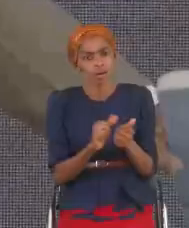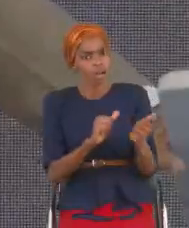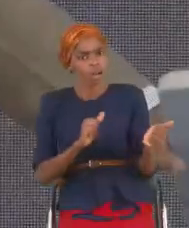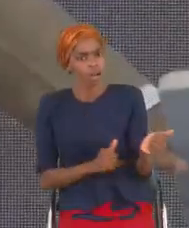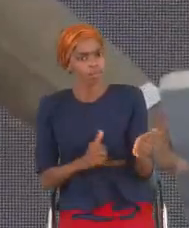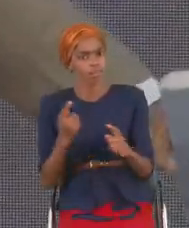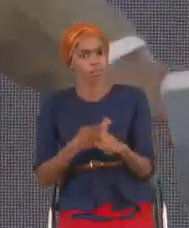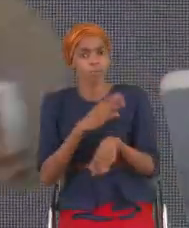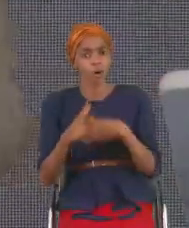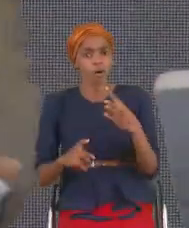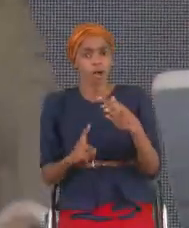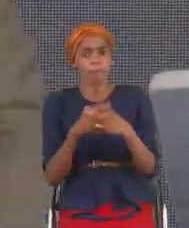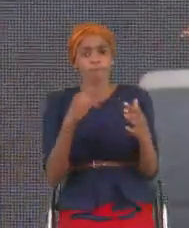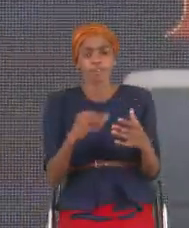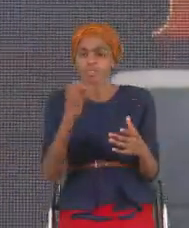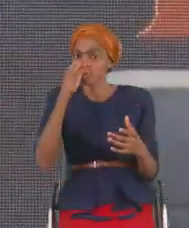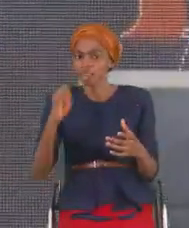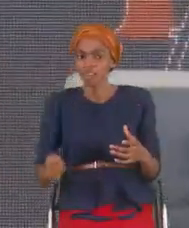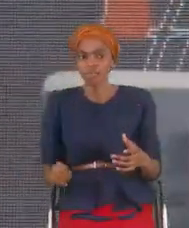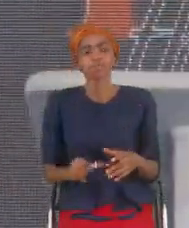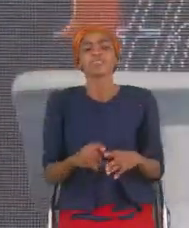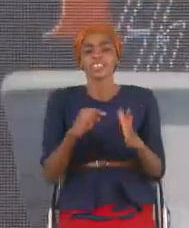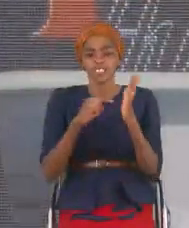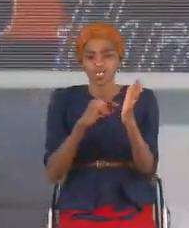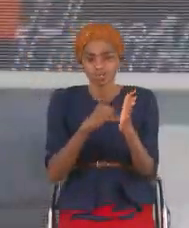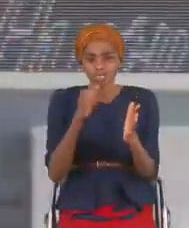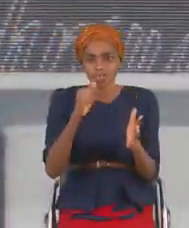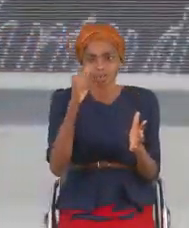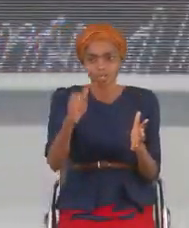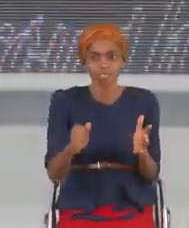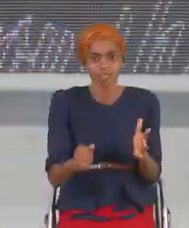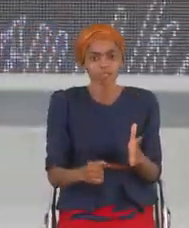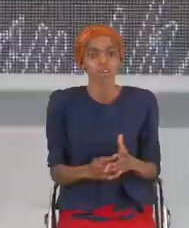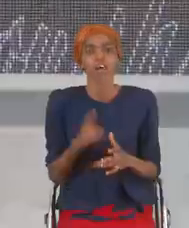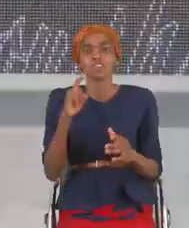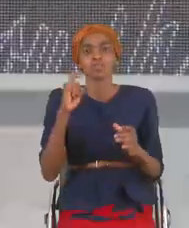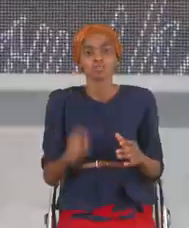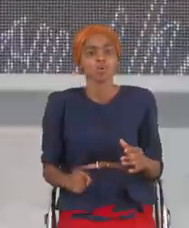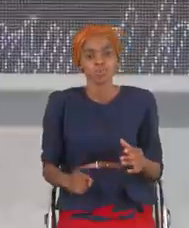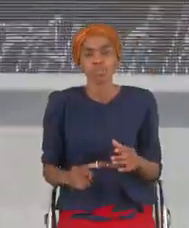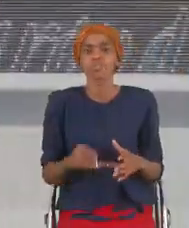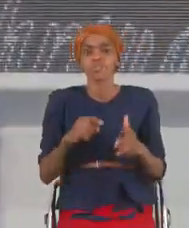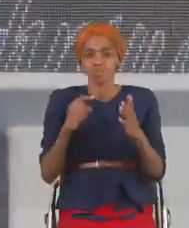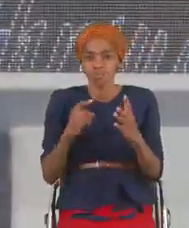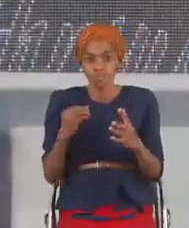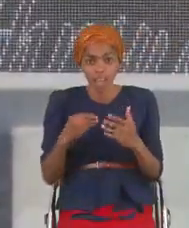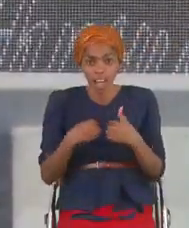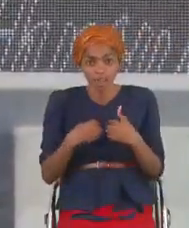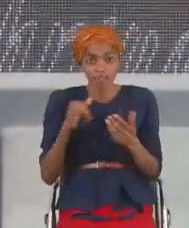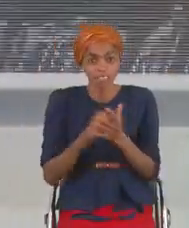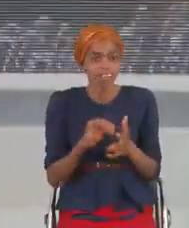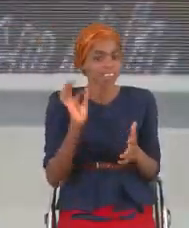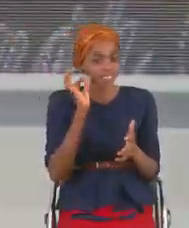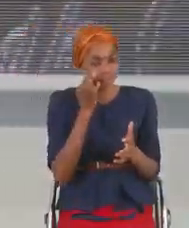appearance of evil manifestate yourself you must bear that fruit and then number